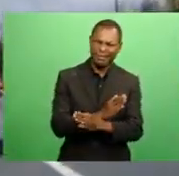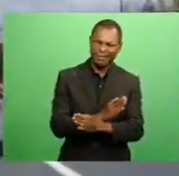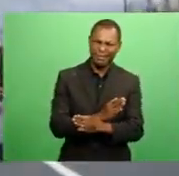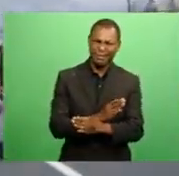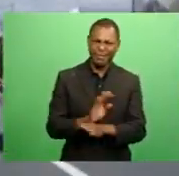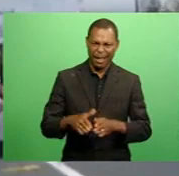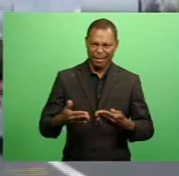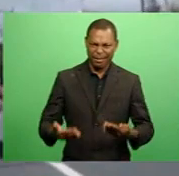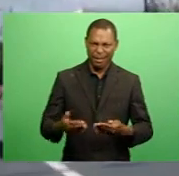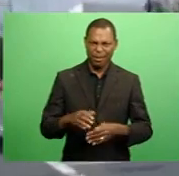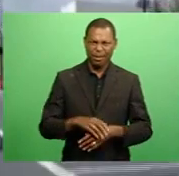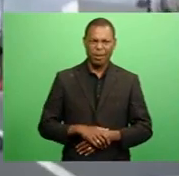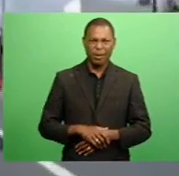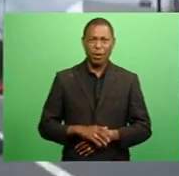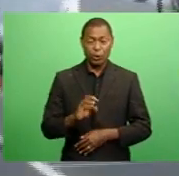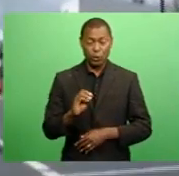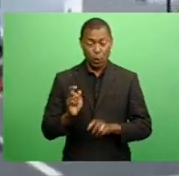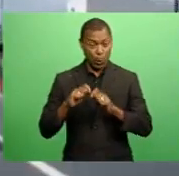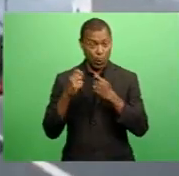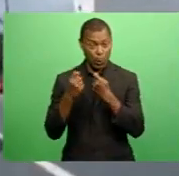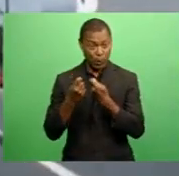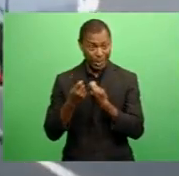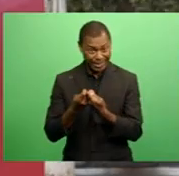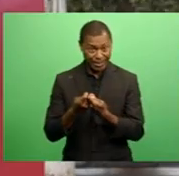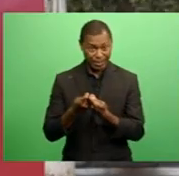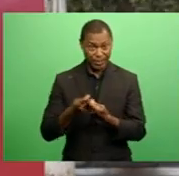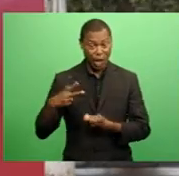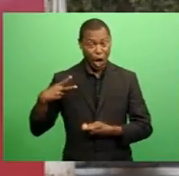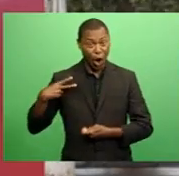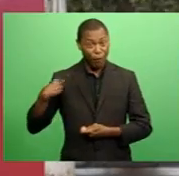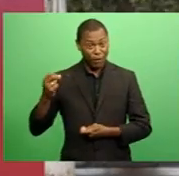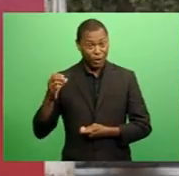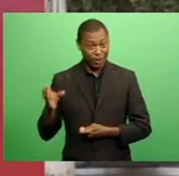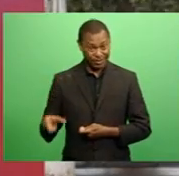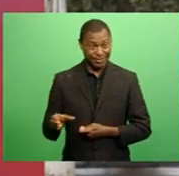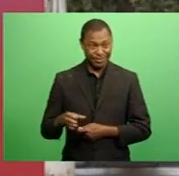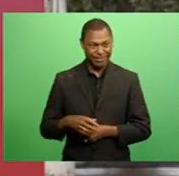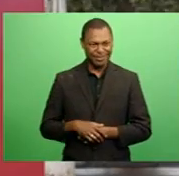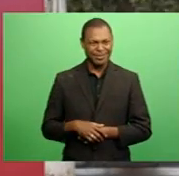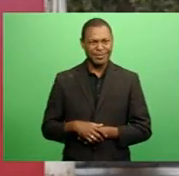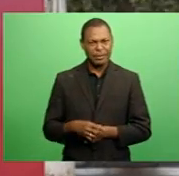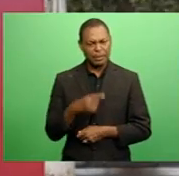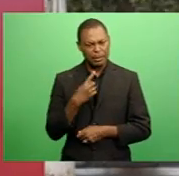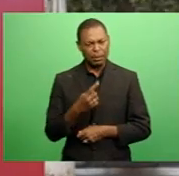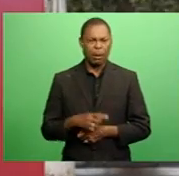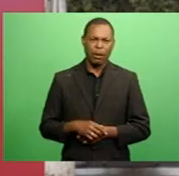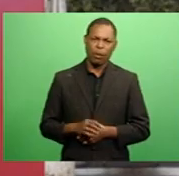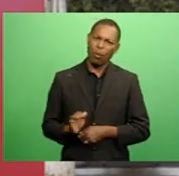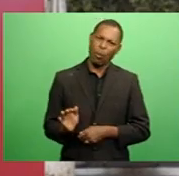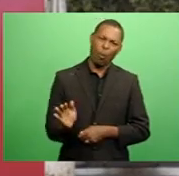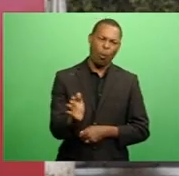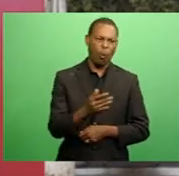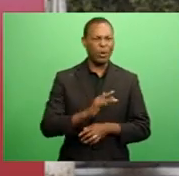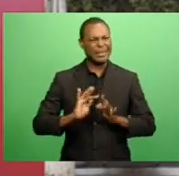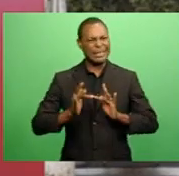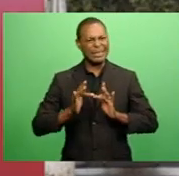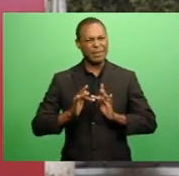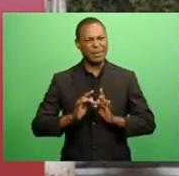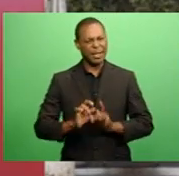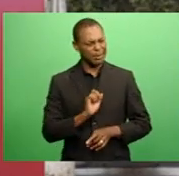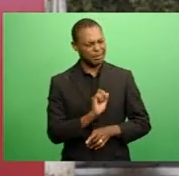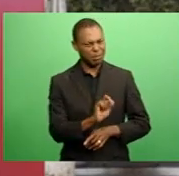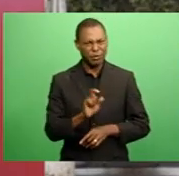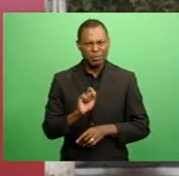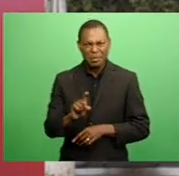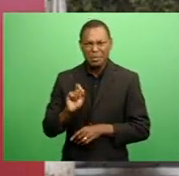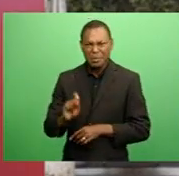team officials and the delegates of the teams, and I've checked with them. I've sent them emails, and then I've got replies